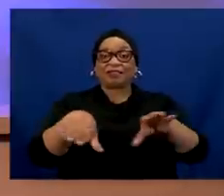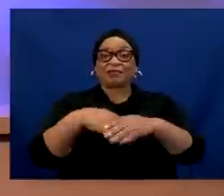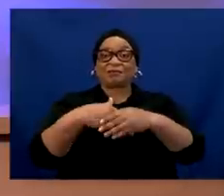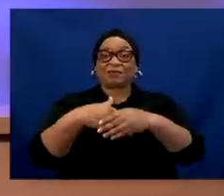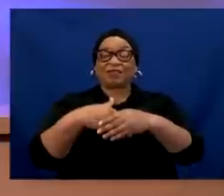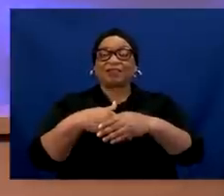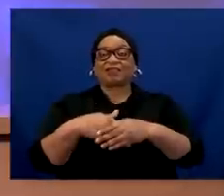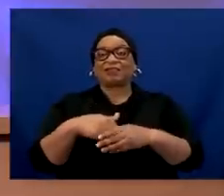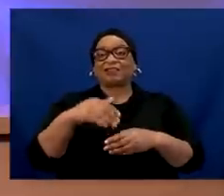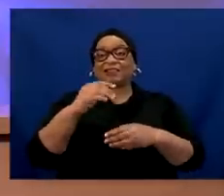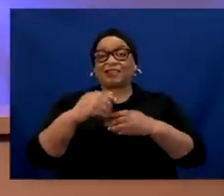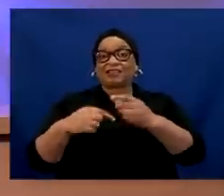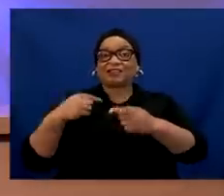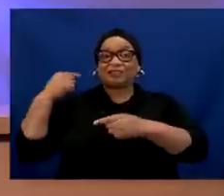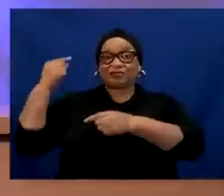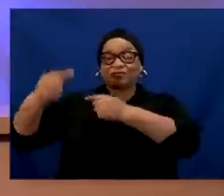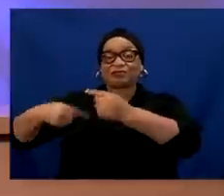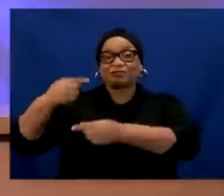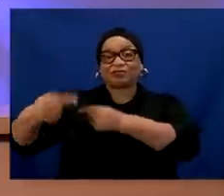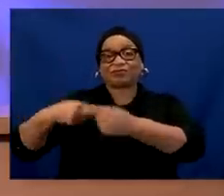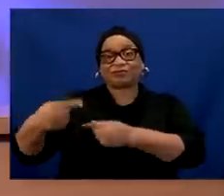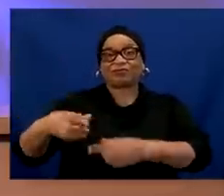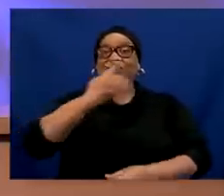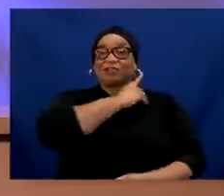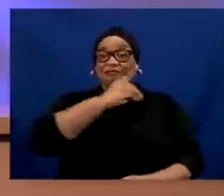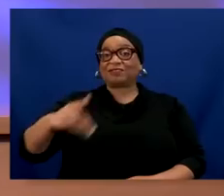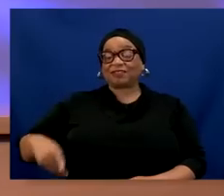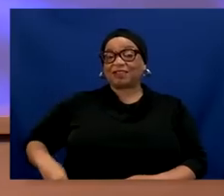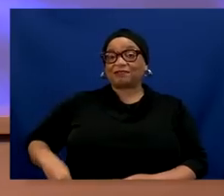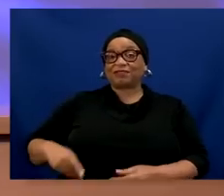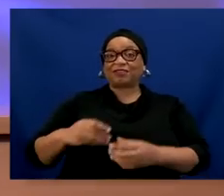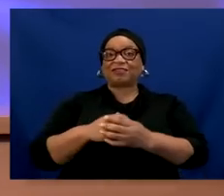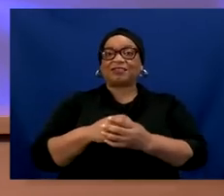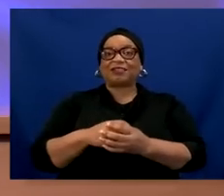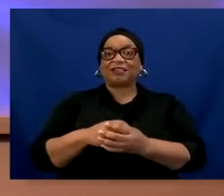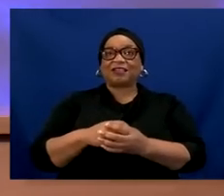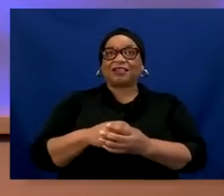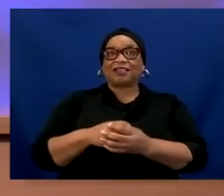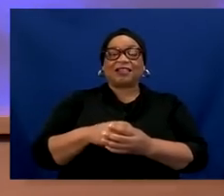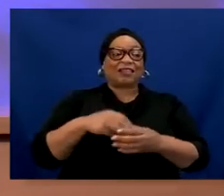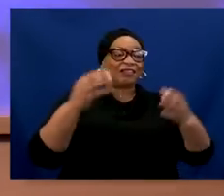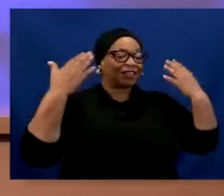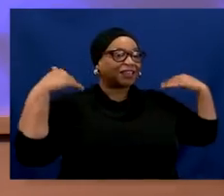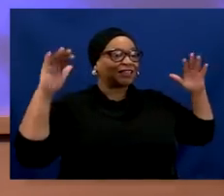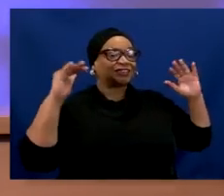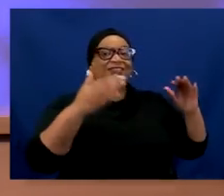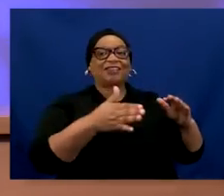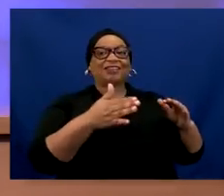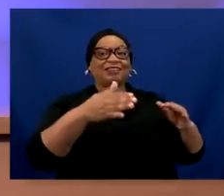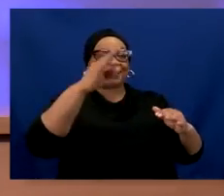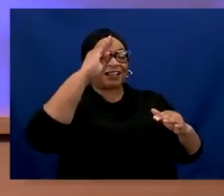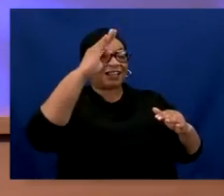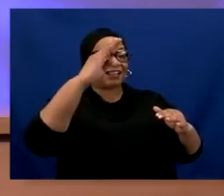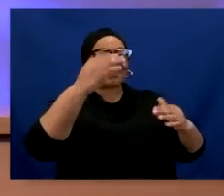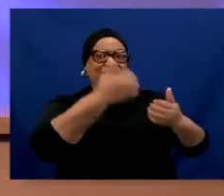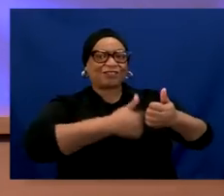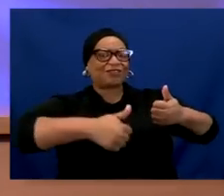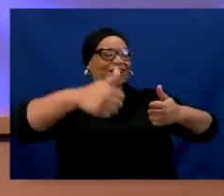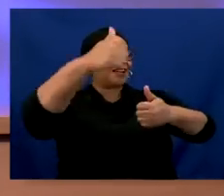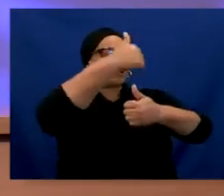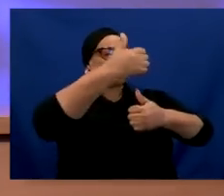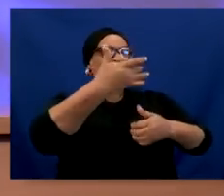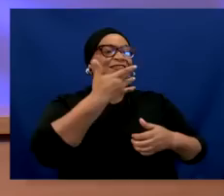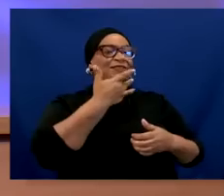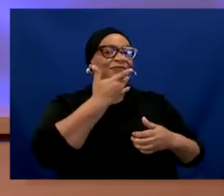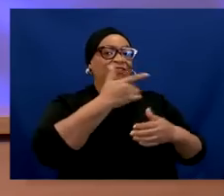a descendant of David. The virgin's name was Mary. Angel went to her and said, greetings. You who are highly favored,